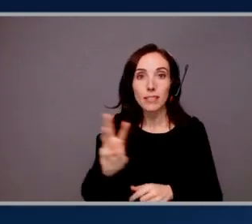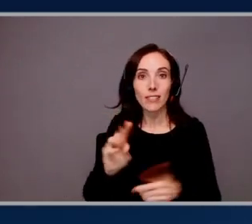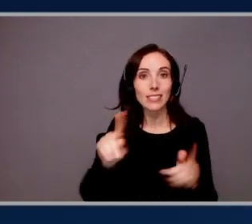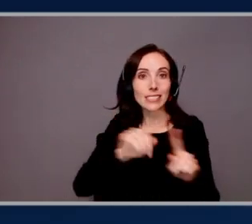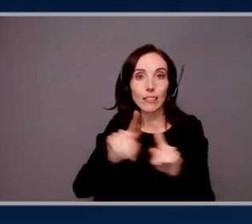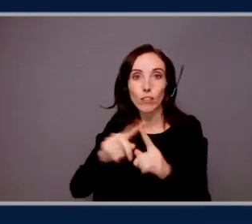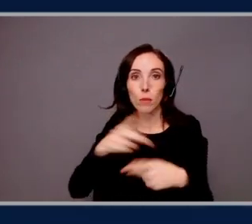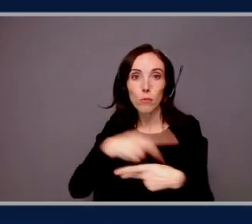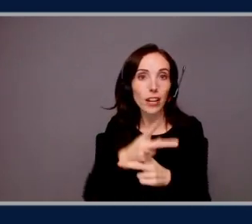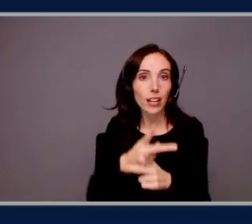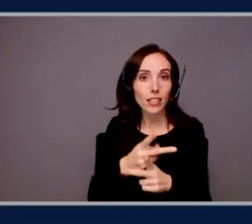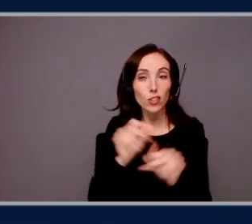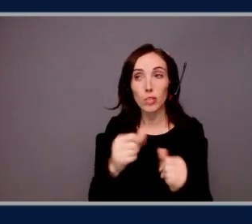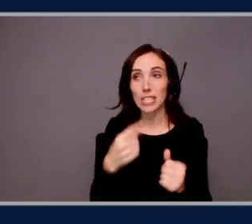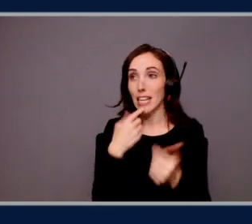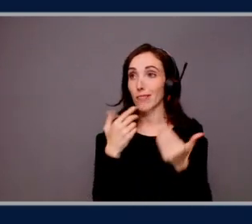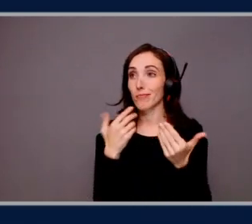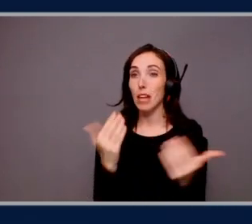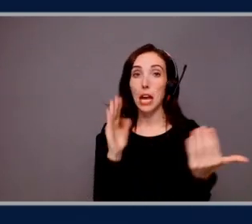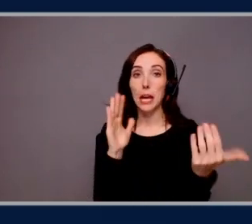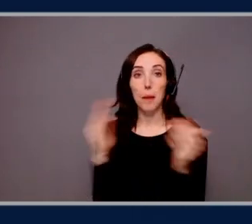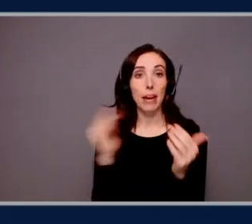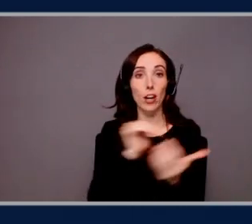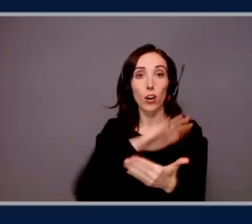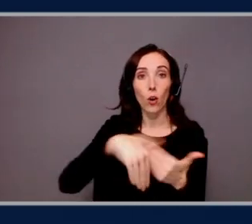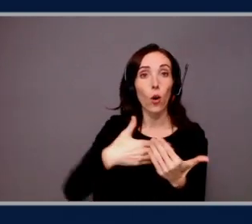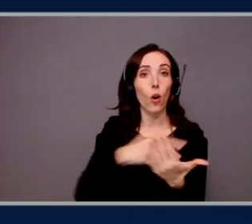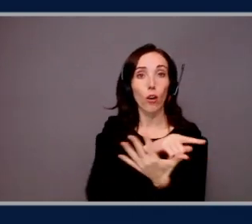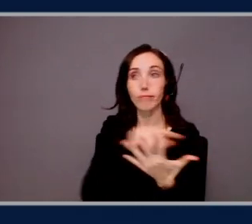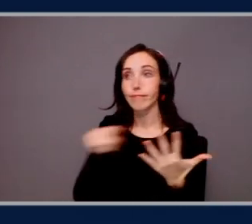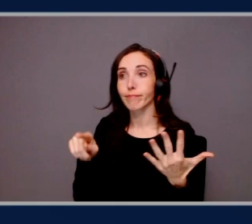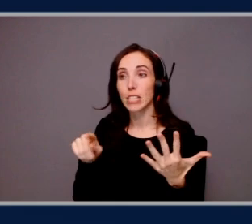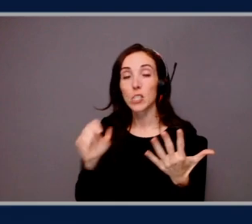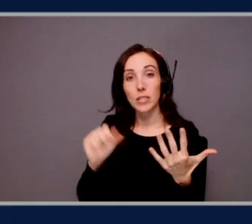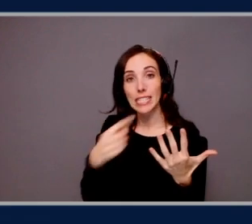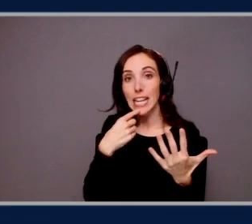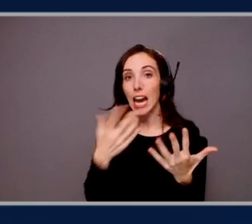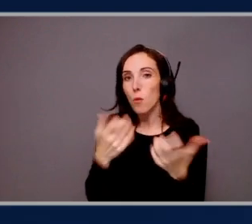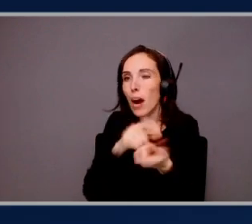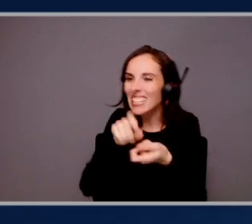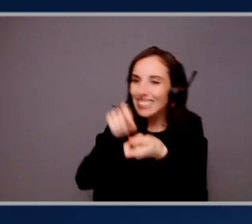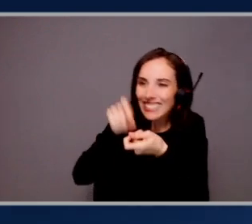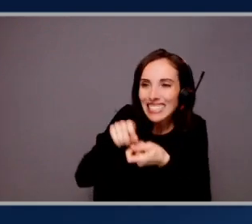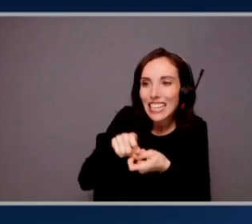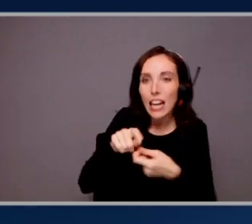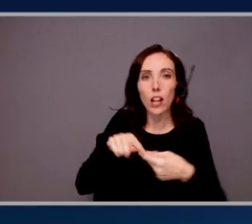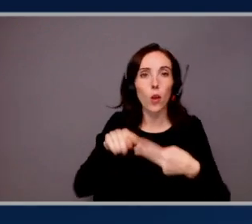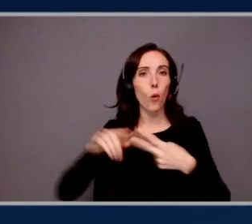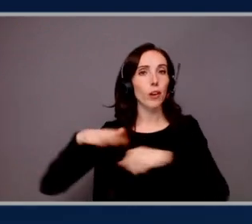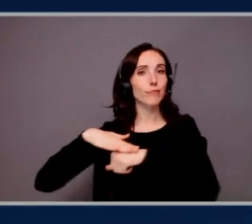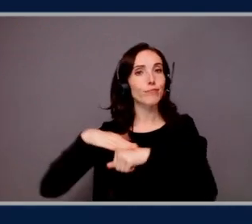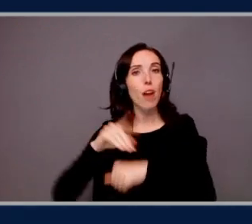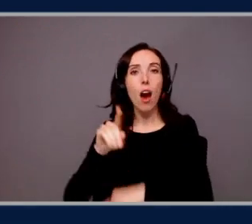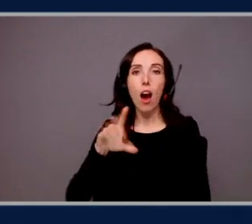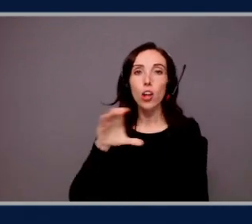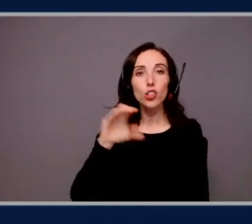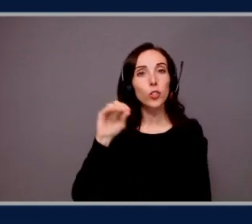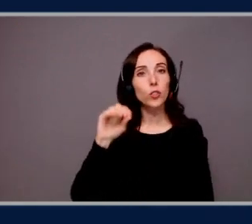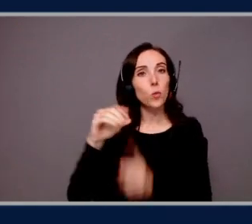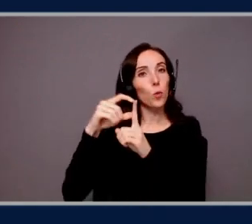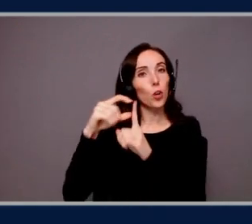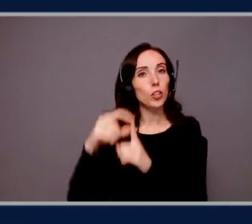of these pages. And you can tell it, I want detailed comparison, or I want 100 words comparison, I want bullet list